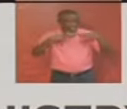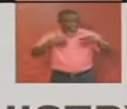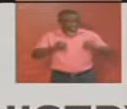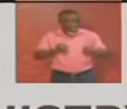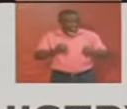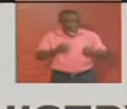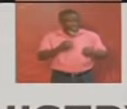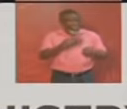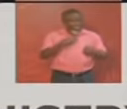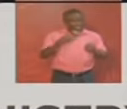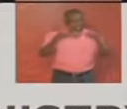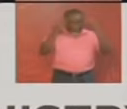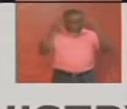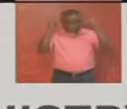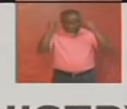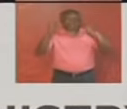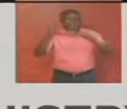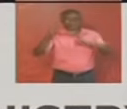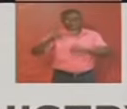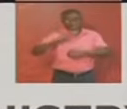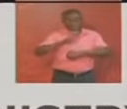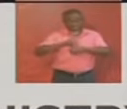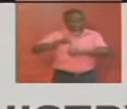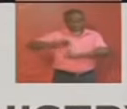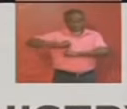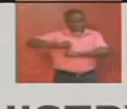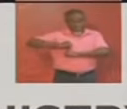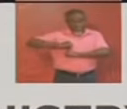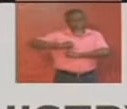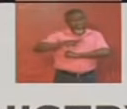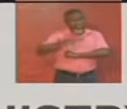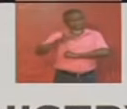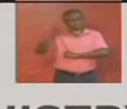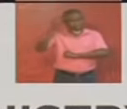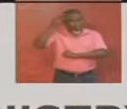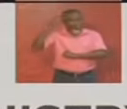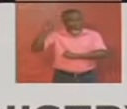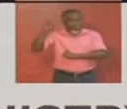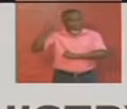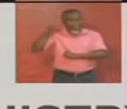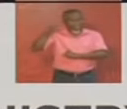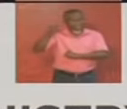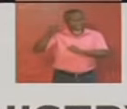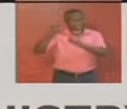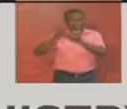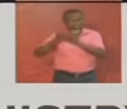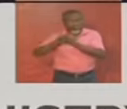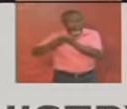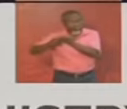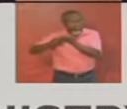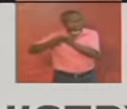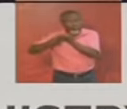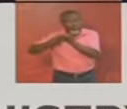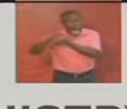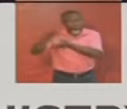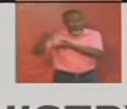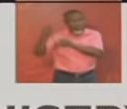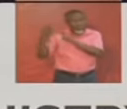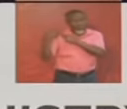and the Prime Minister. And so it's a high-level policy decision, but we continue to ensure the